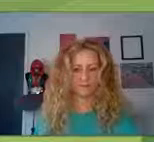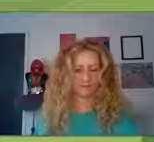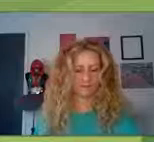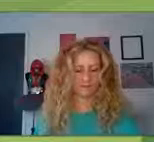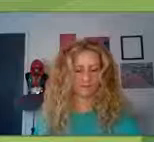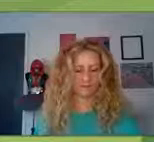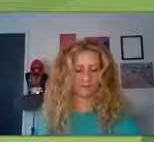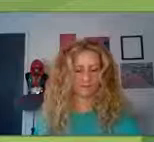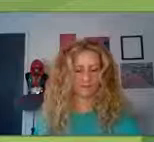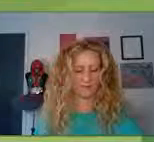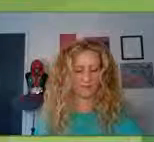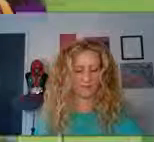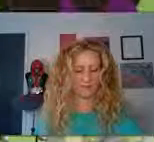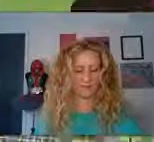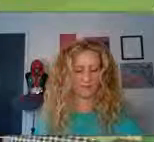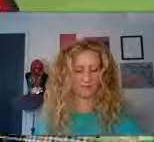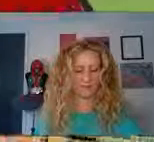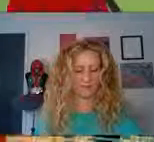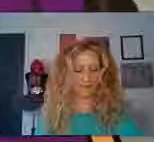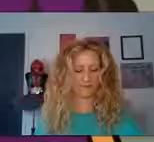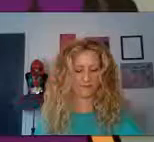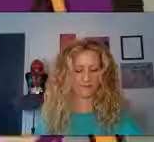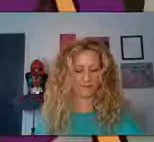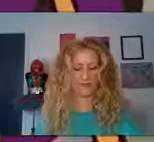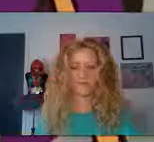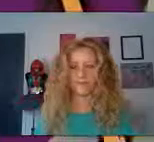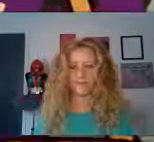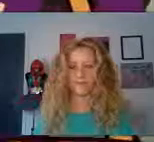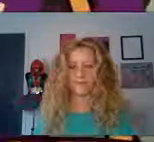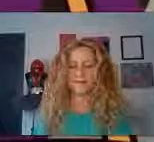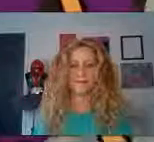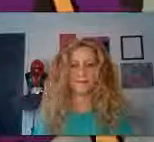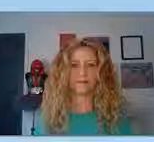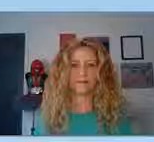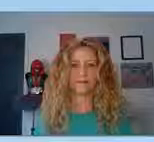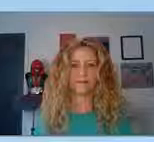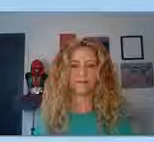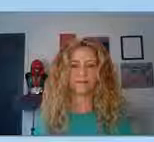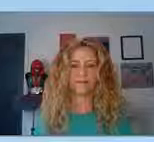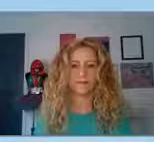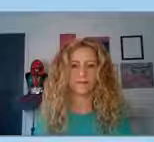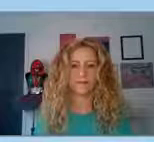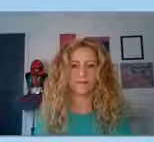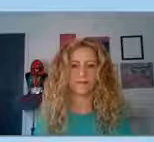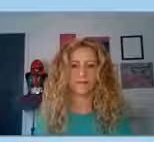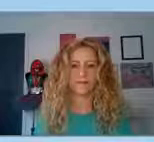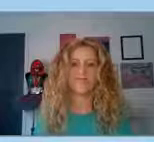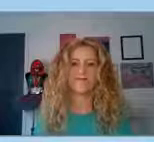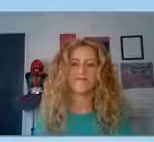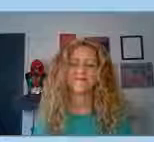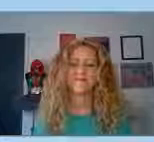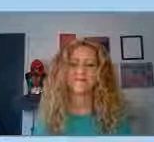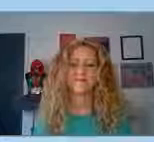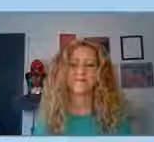will grow on my Bible adventure. I'm gonna learn my memory verse. I'm gonna pray and talk